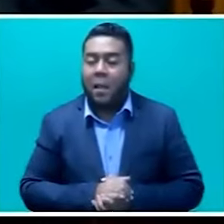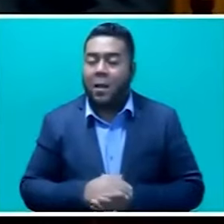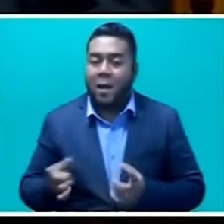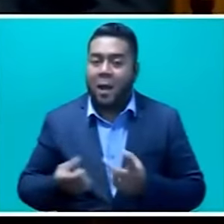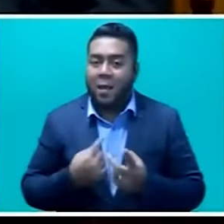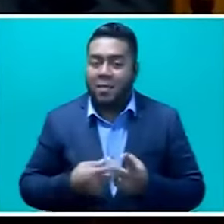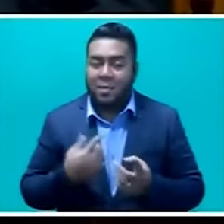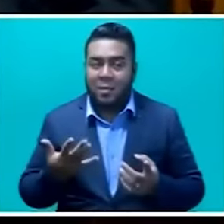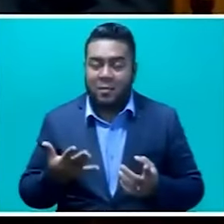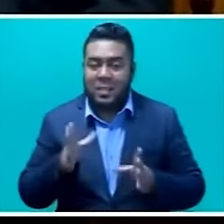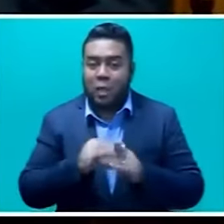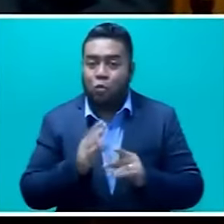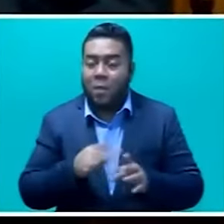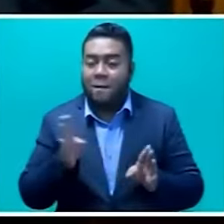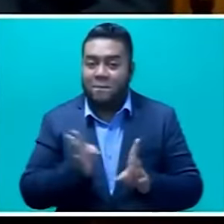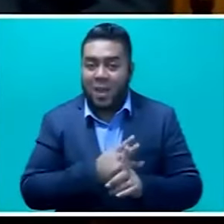of gender-based violence.